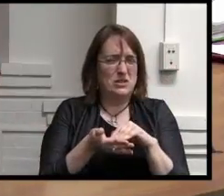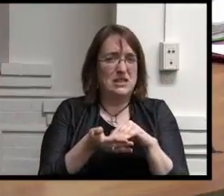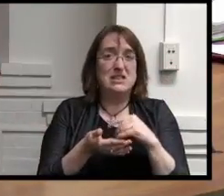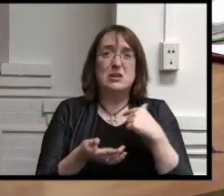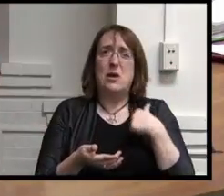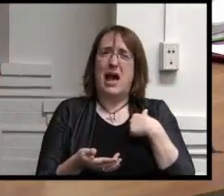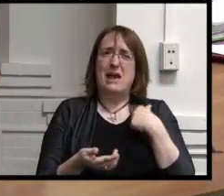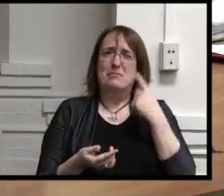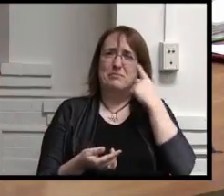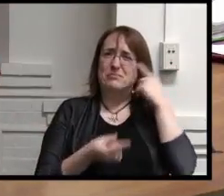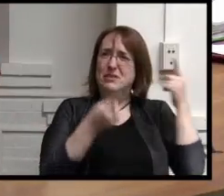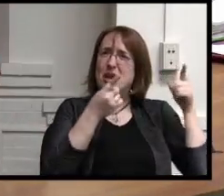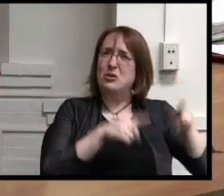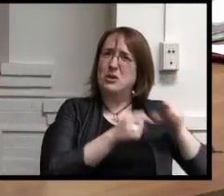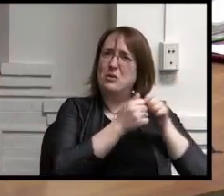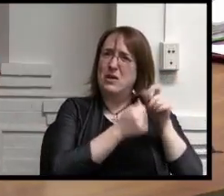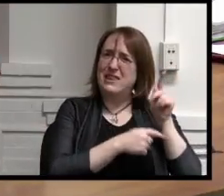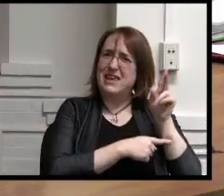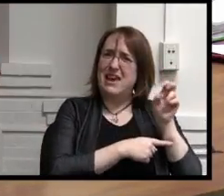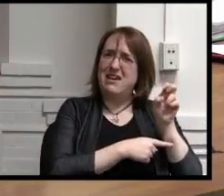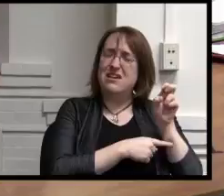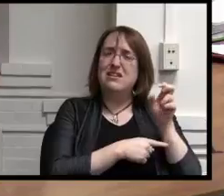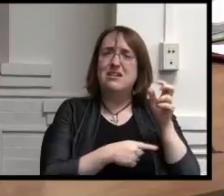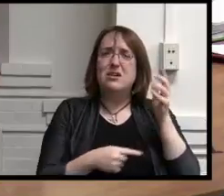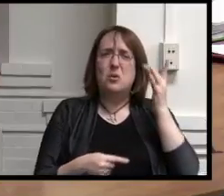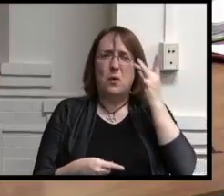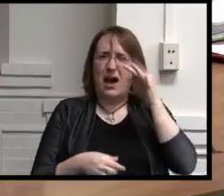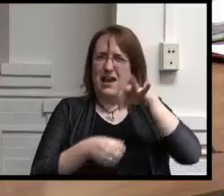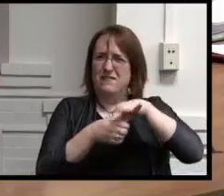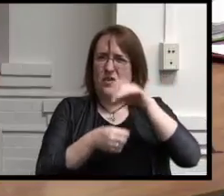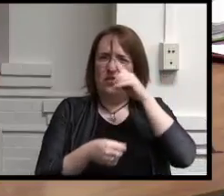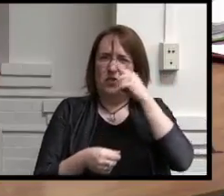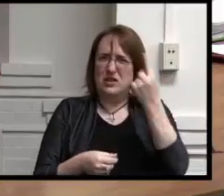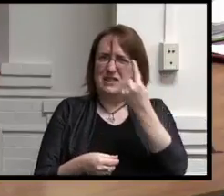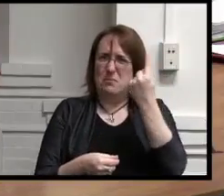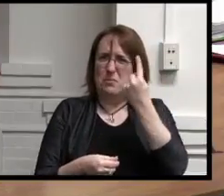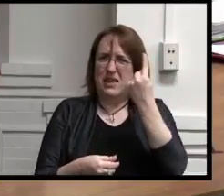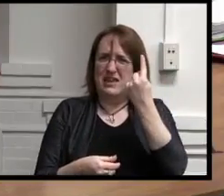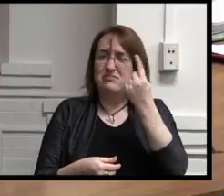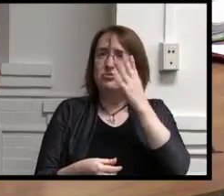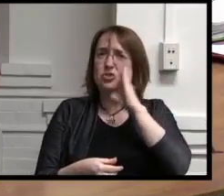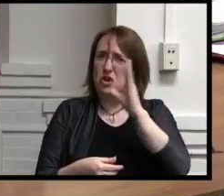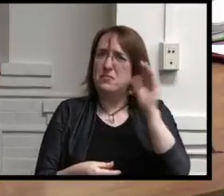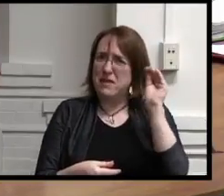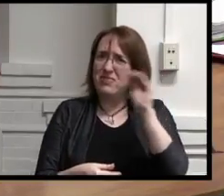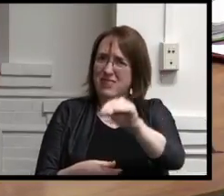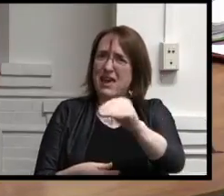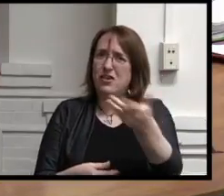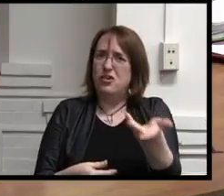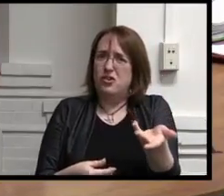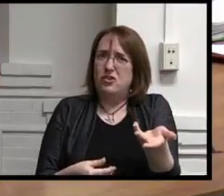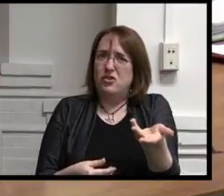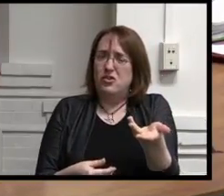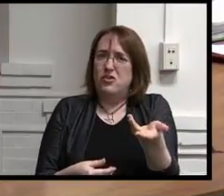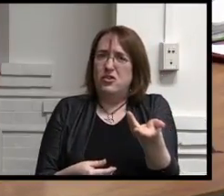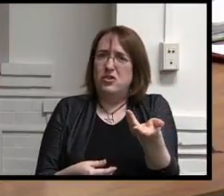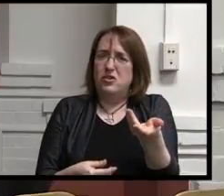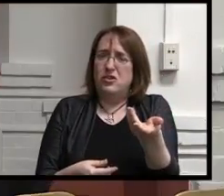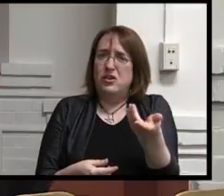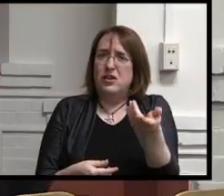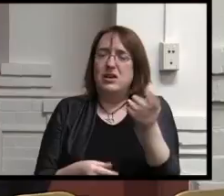with Kate. Why am I voting for something that should have been, now you took it out for the No, it's